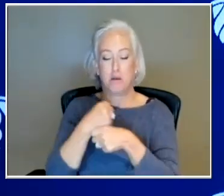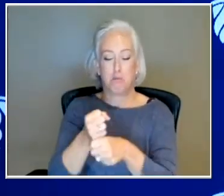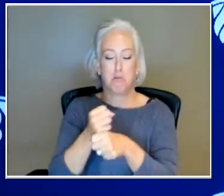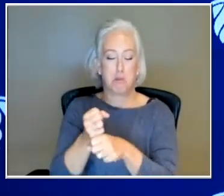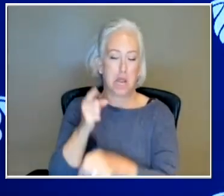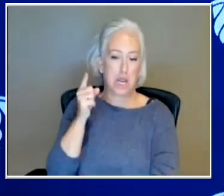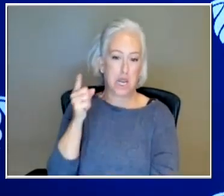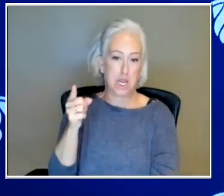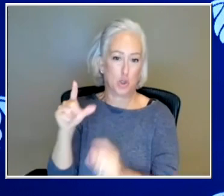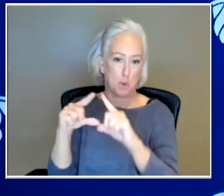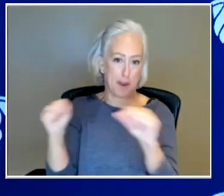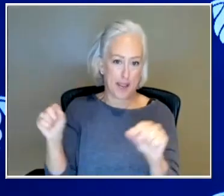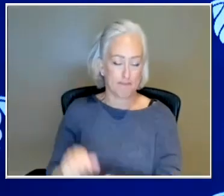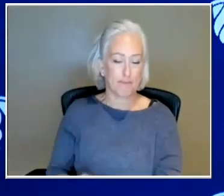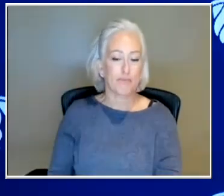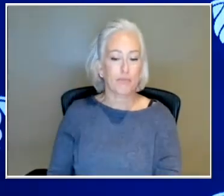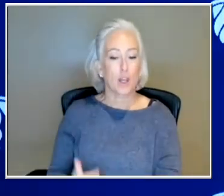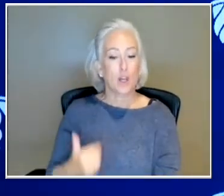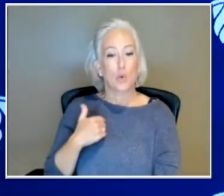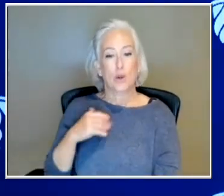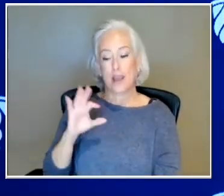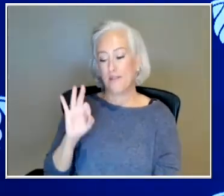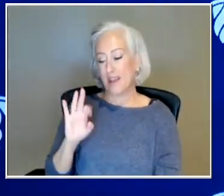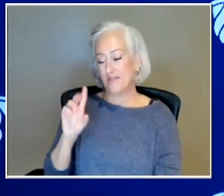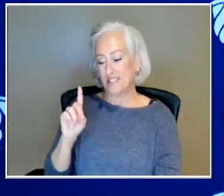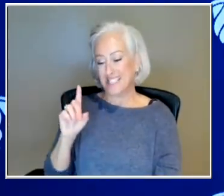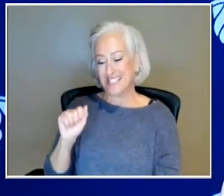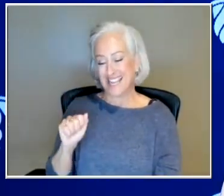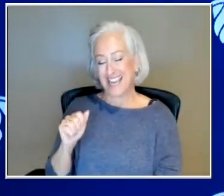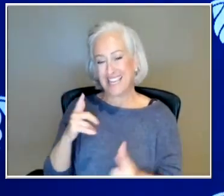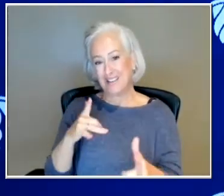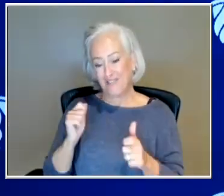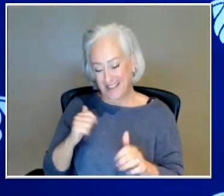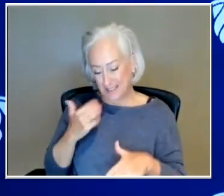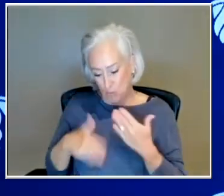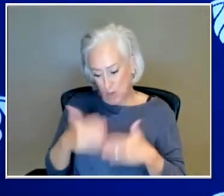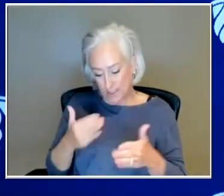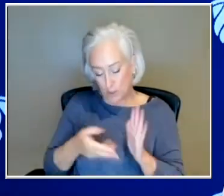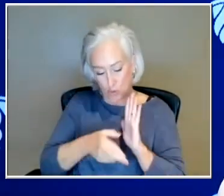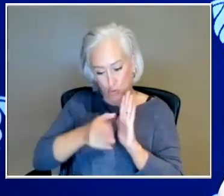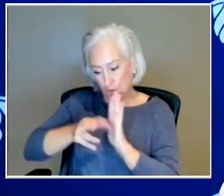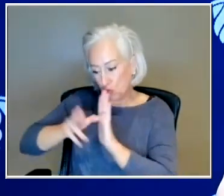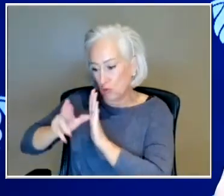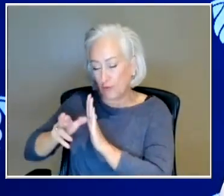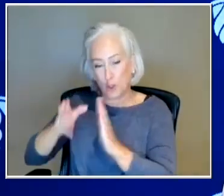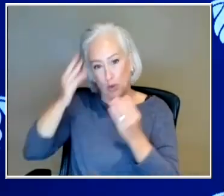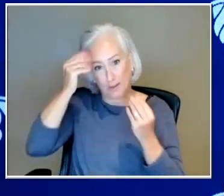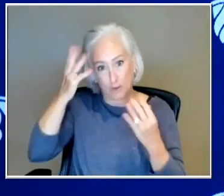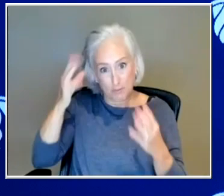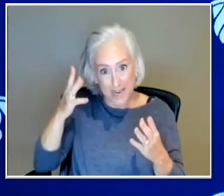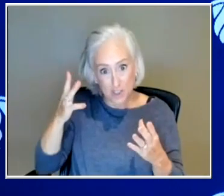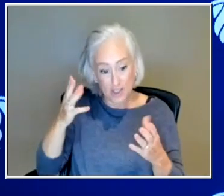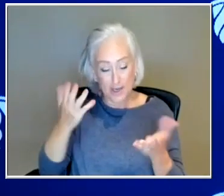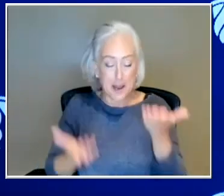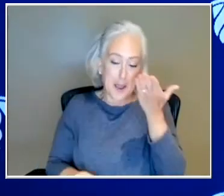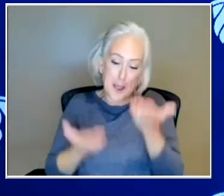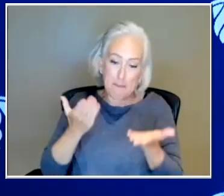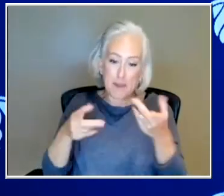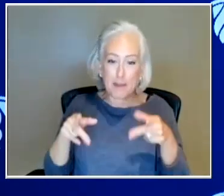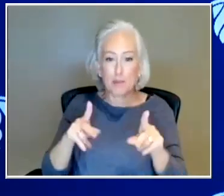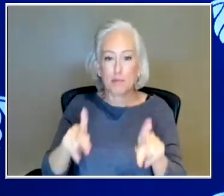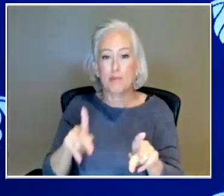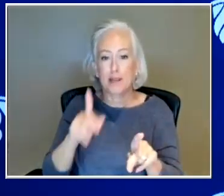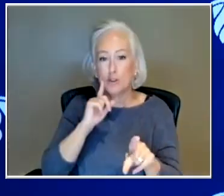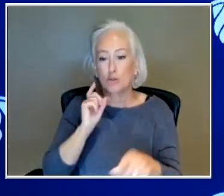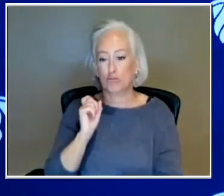There is an FDA fast track now to review all the data, maybe get more data, and maybe allow it to be prescribed in